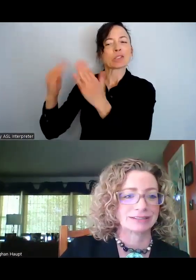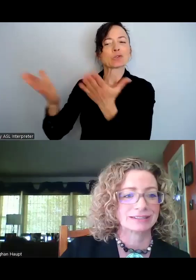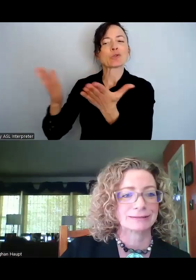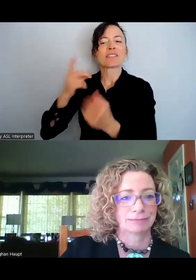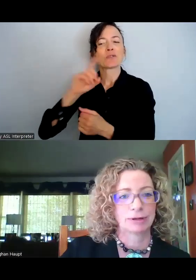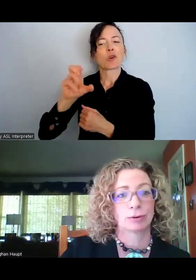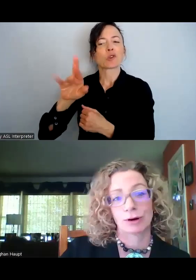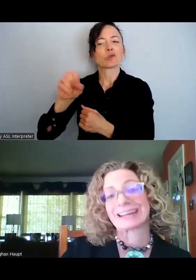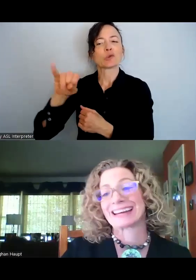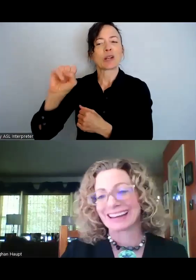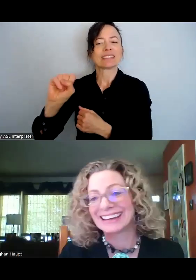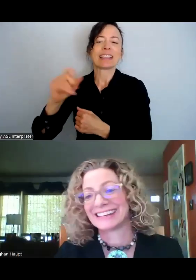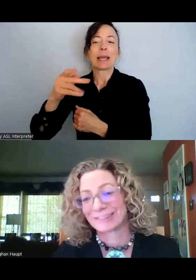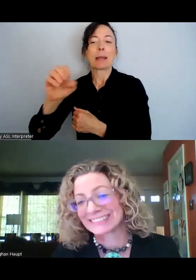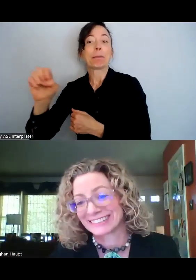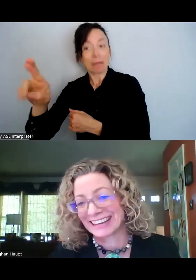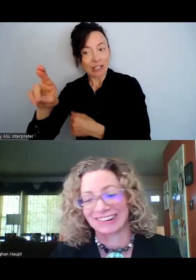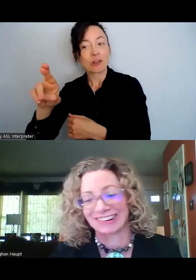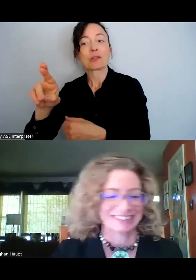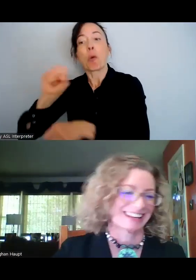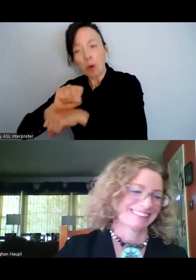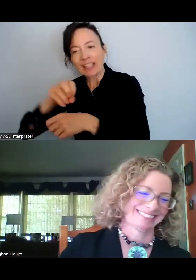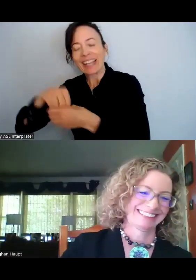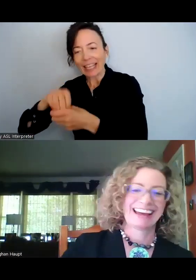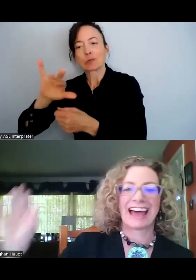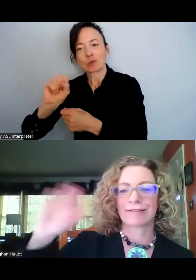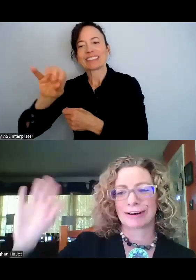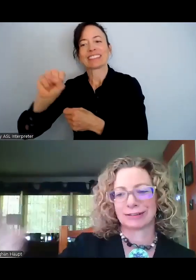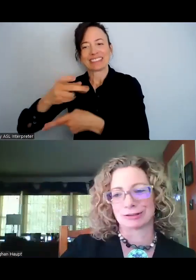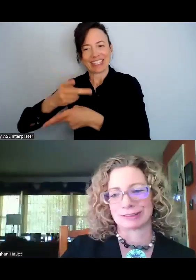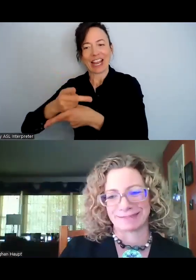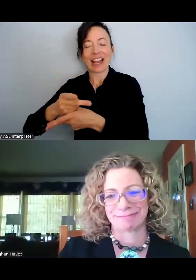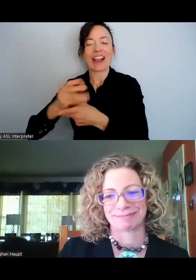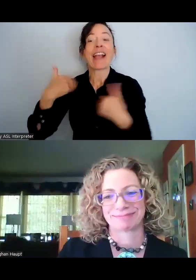crisis, peer working in crisis care. How's that? Have a great rest of your day.